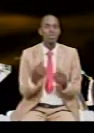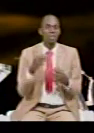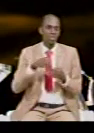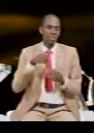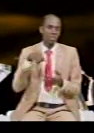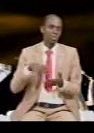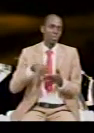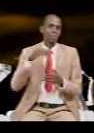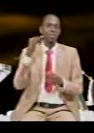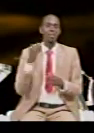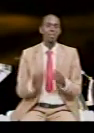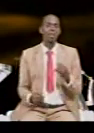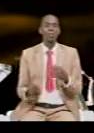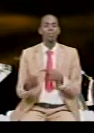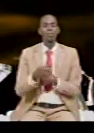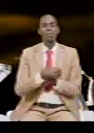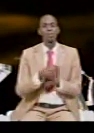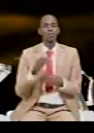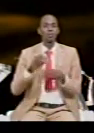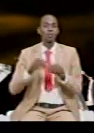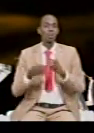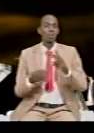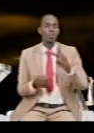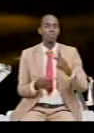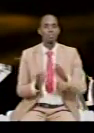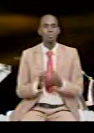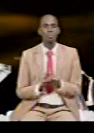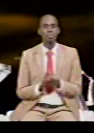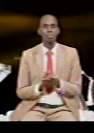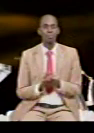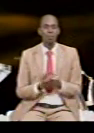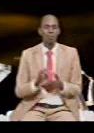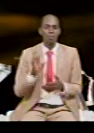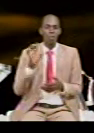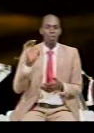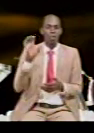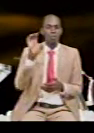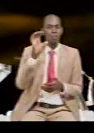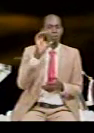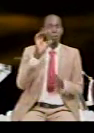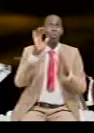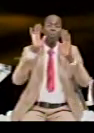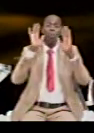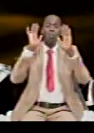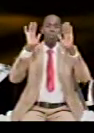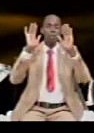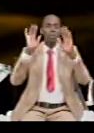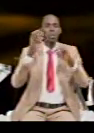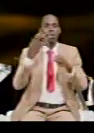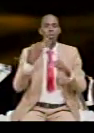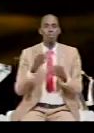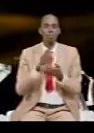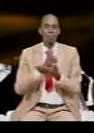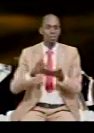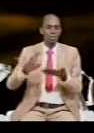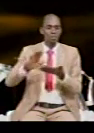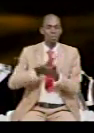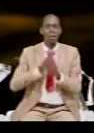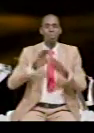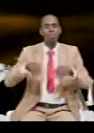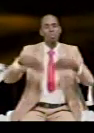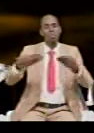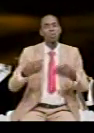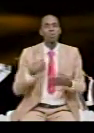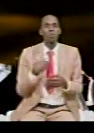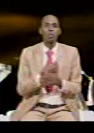last days. Number two, wonders of divine provisions. We give glory to